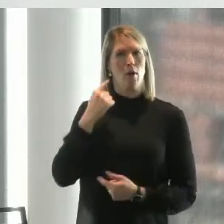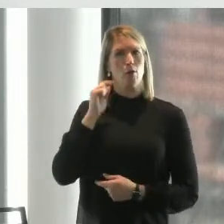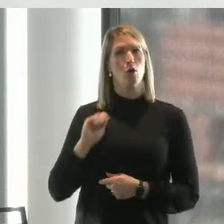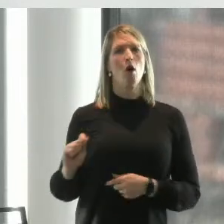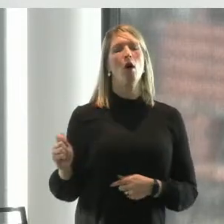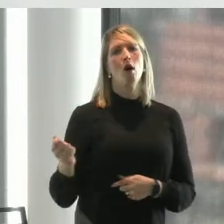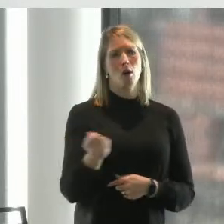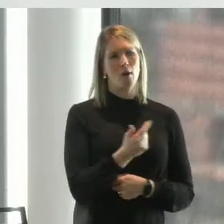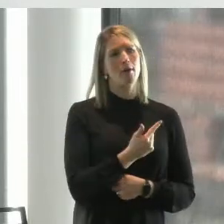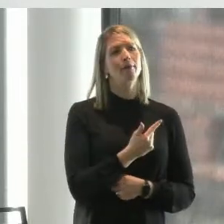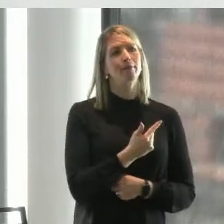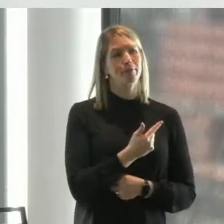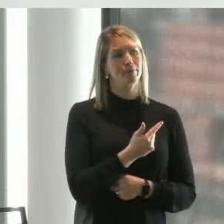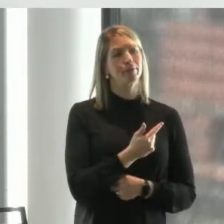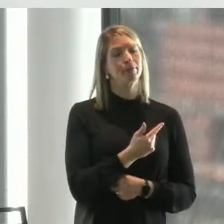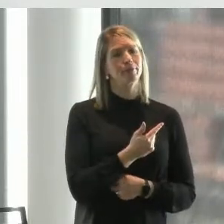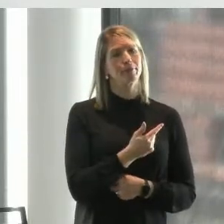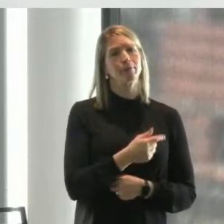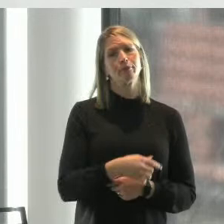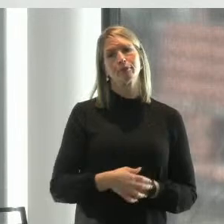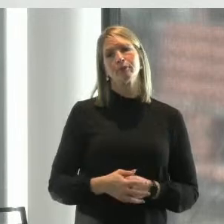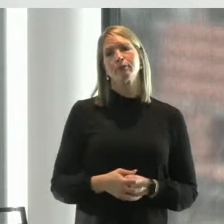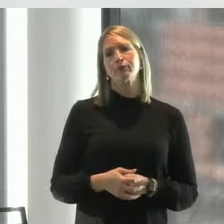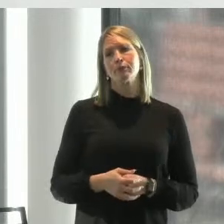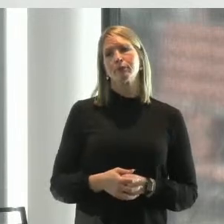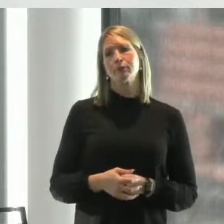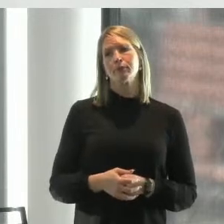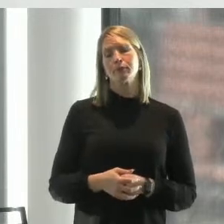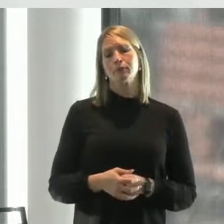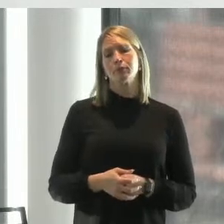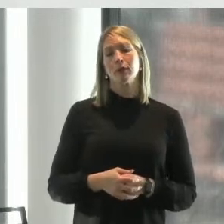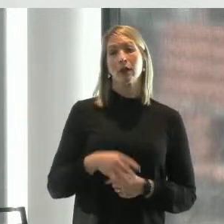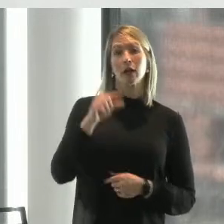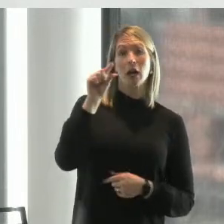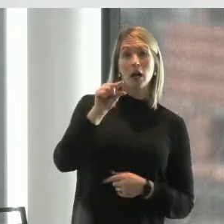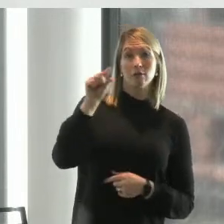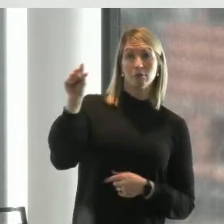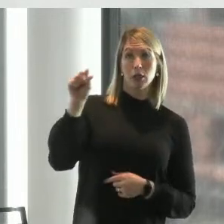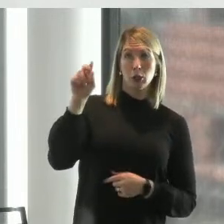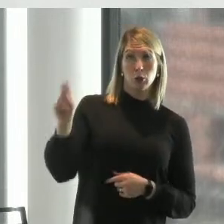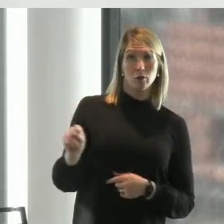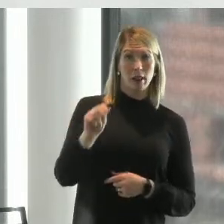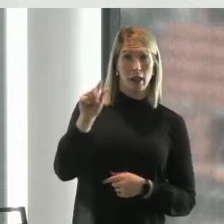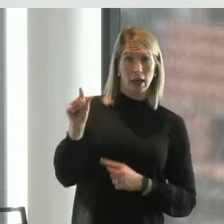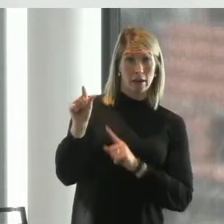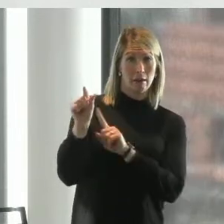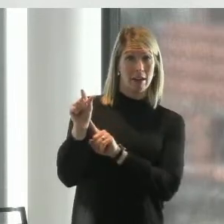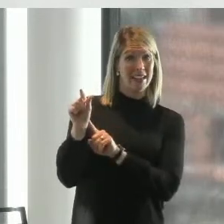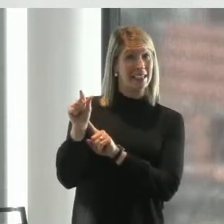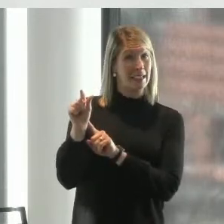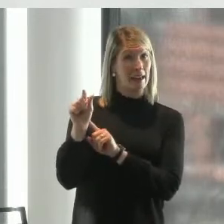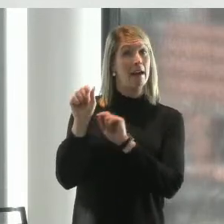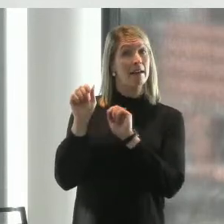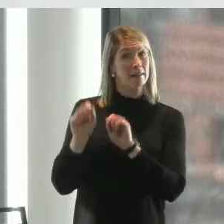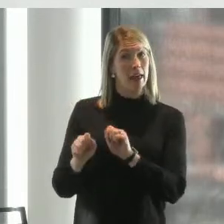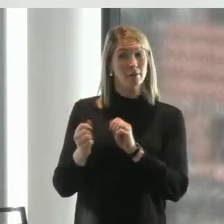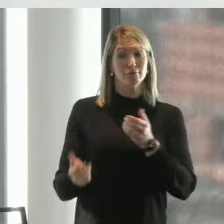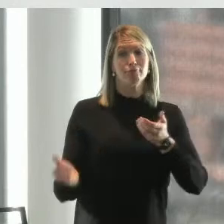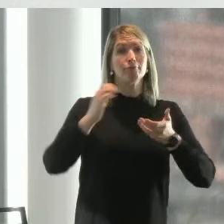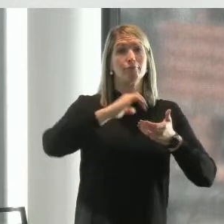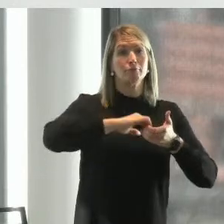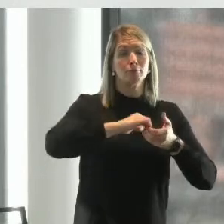us. The government of Newfoundland and Labrador has an opportunity to partner with the federal government on key elements of